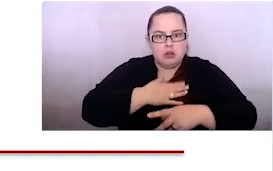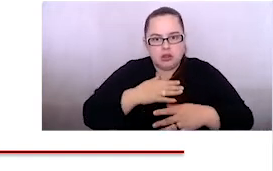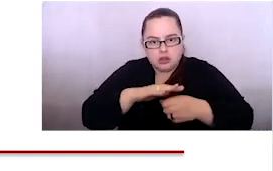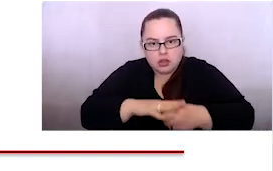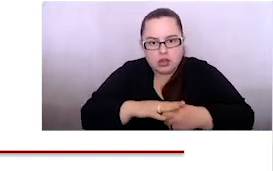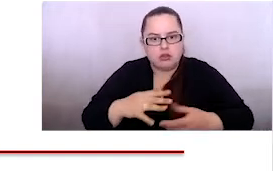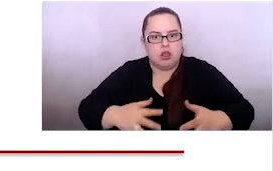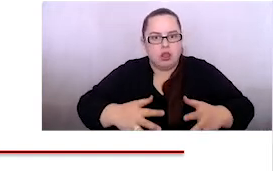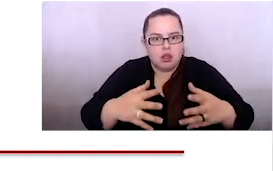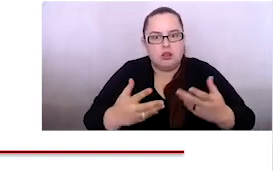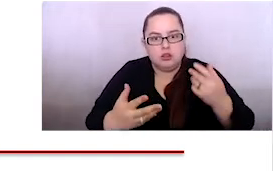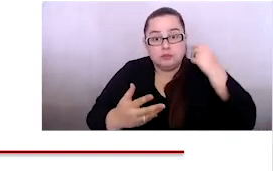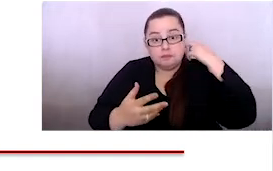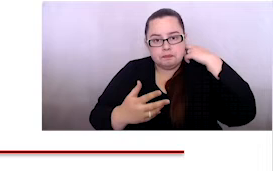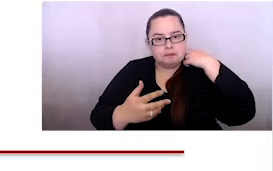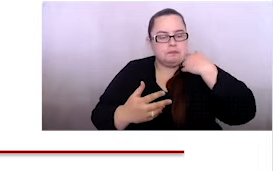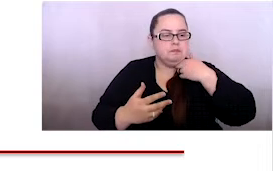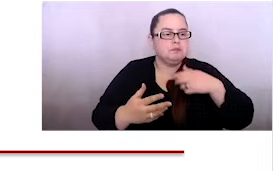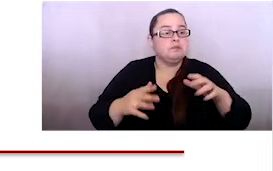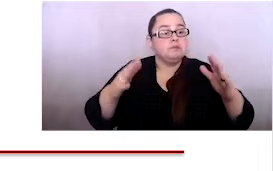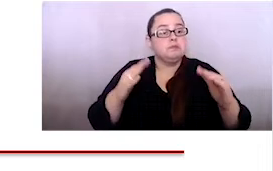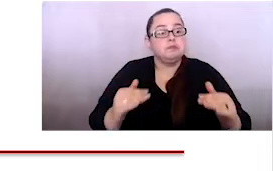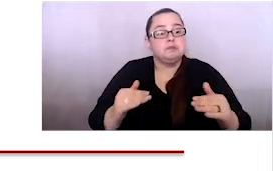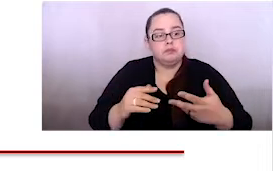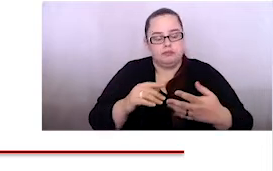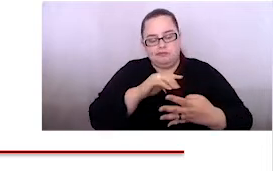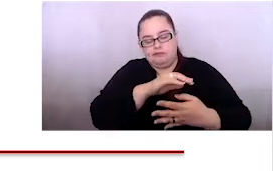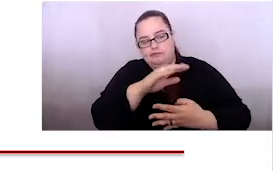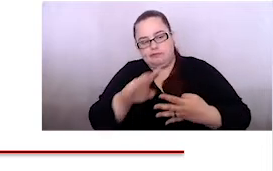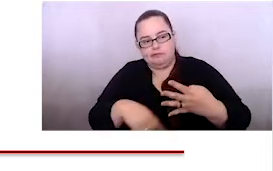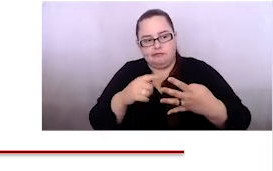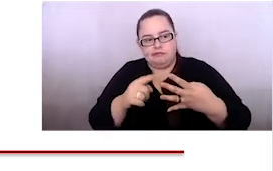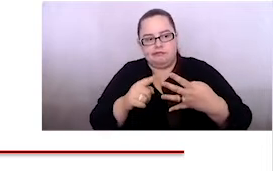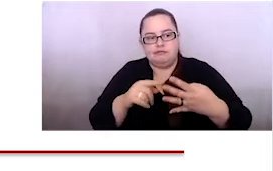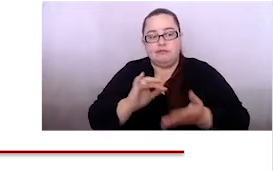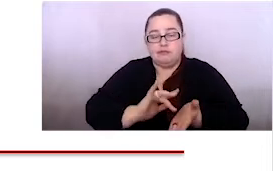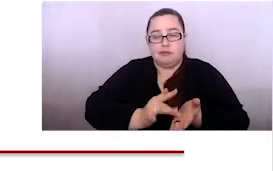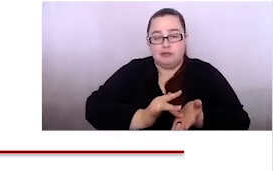Second, I like to talk about medical, Western versus traditional holistic practices.